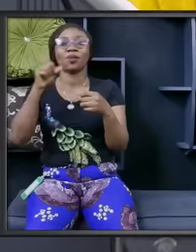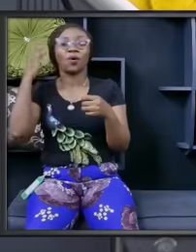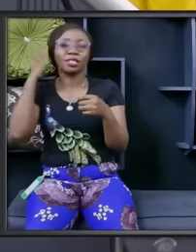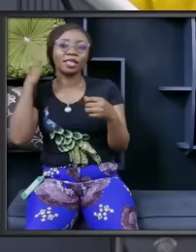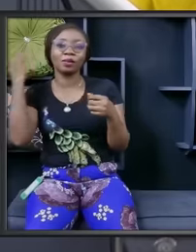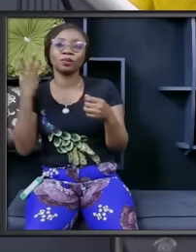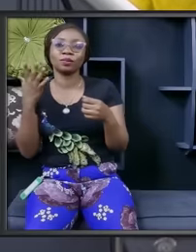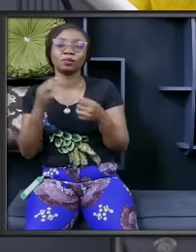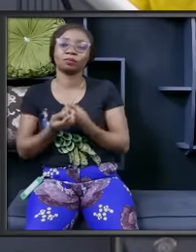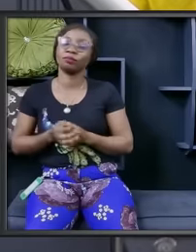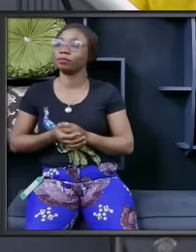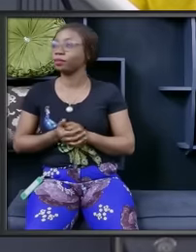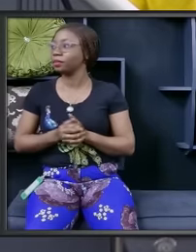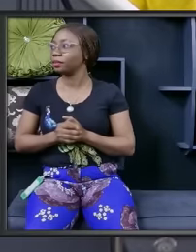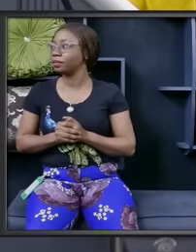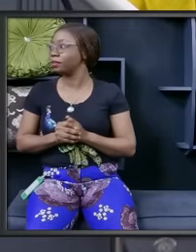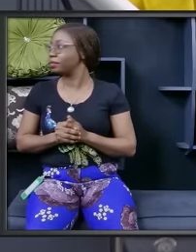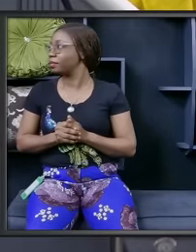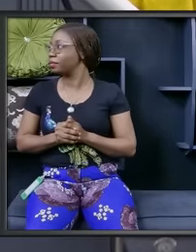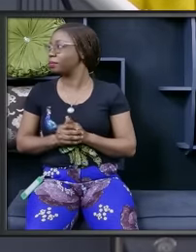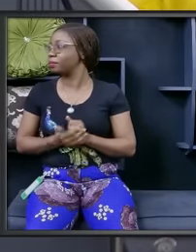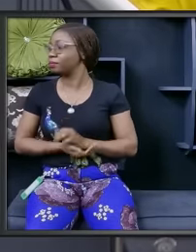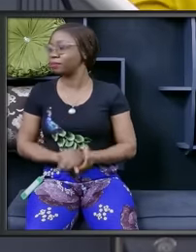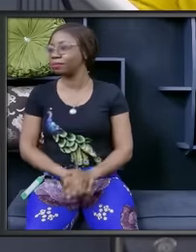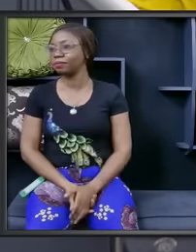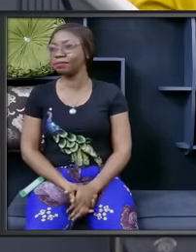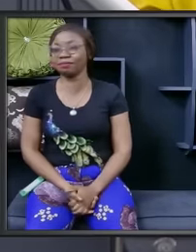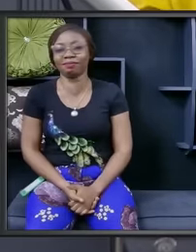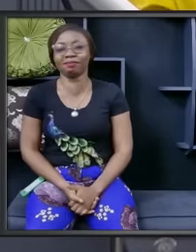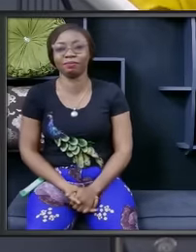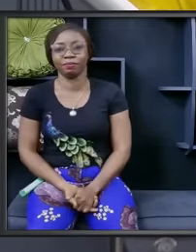I been now. Ordinary president. Mm.